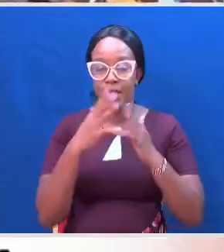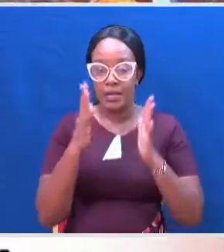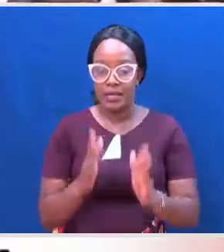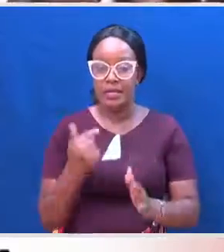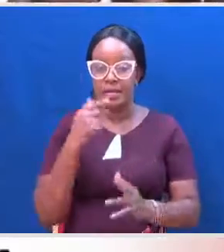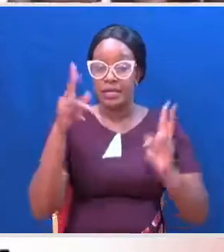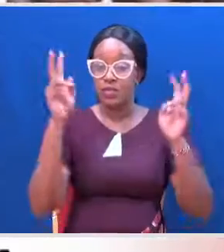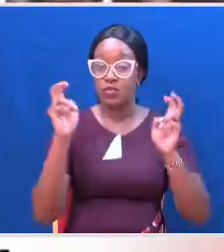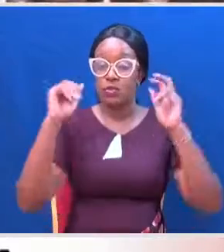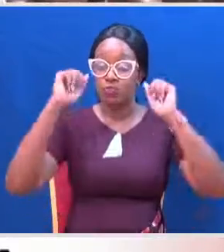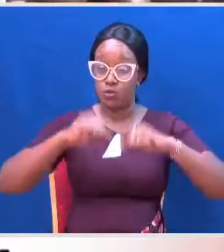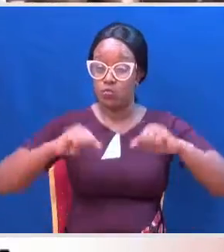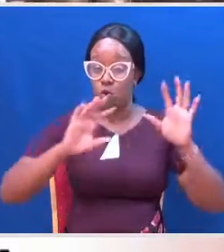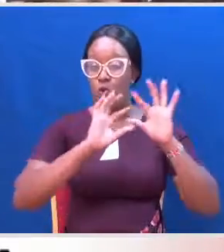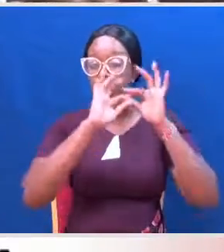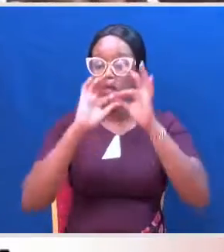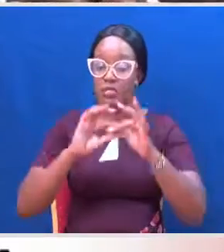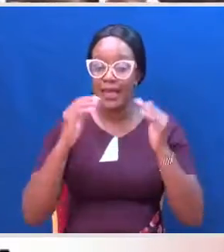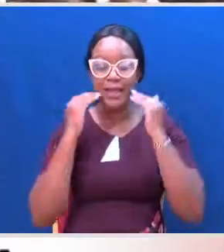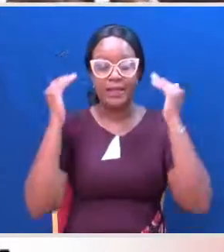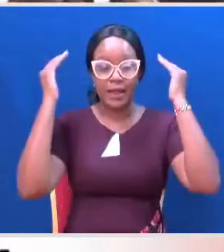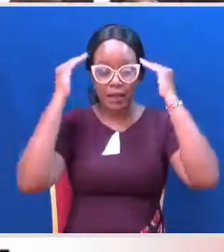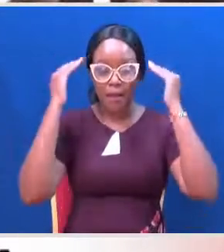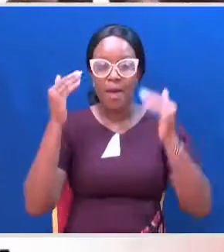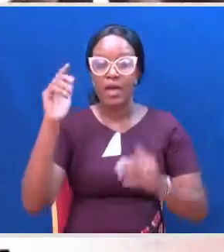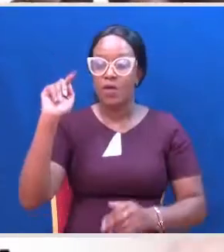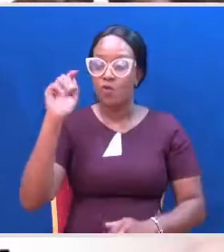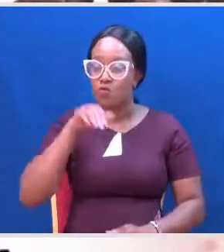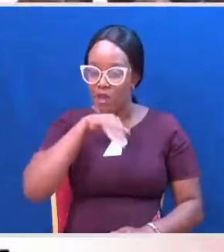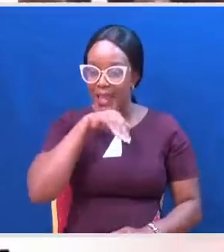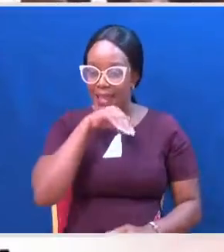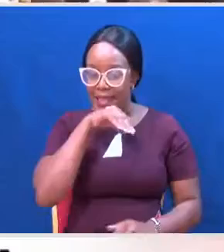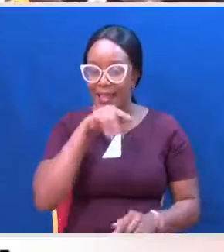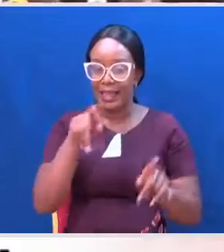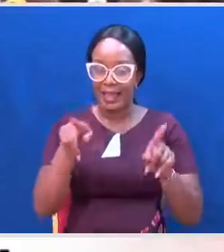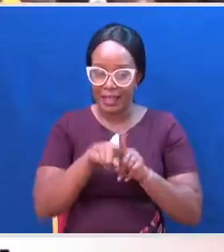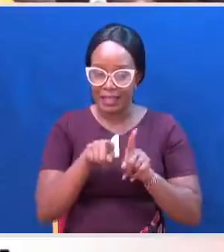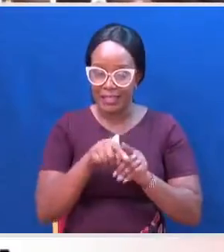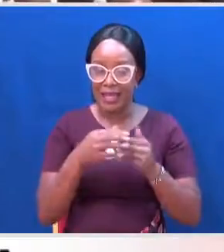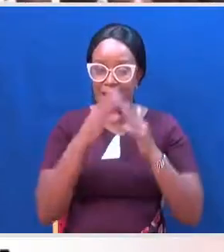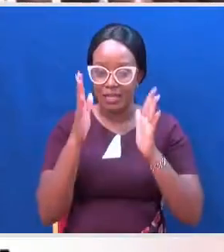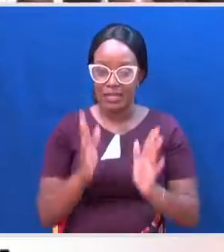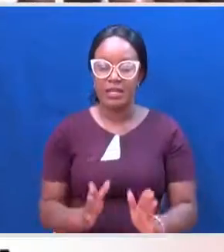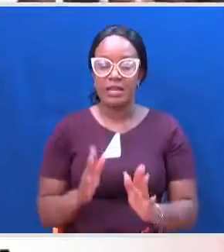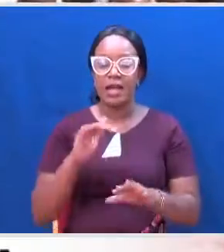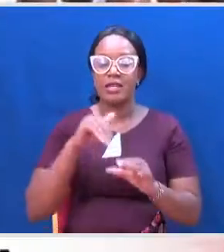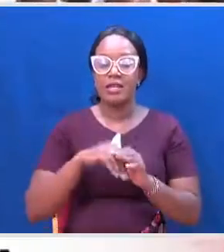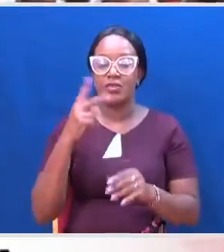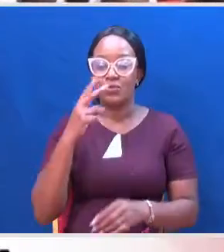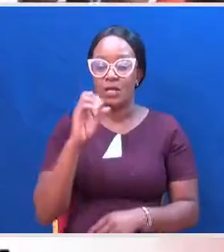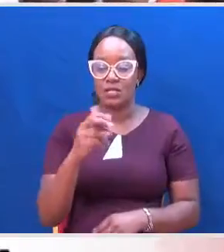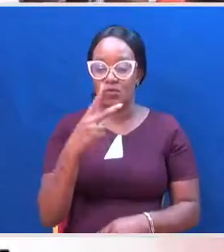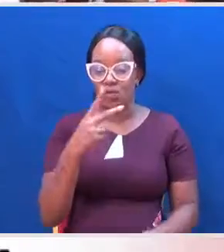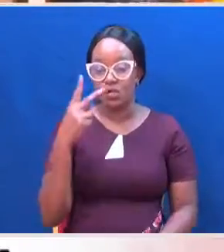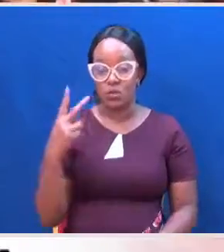perceived as a possible coalition headed by him as the flag bearer to take on the DP head on come 2022,